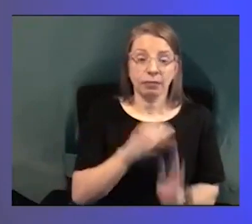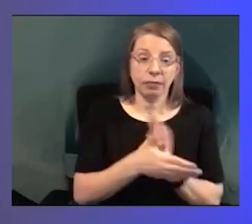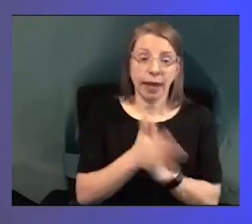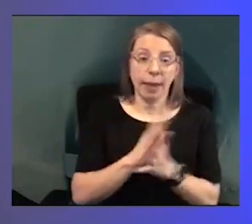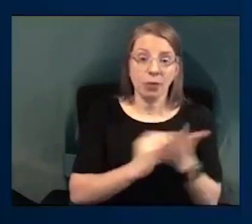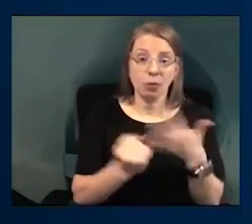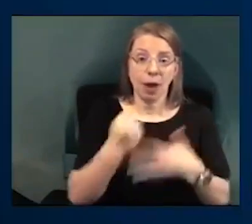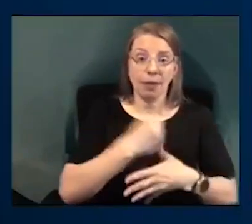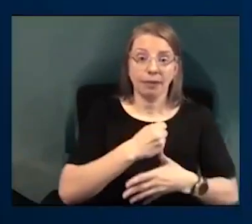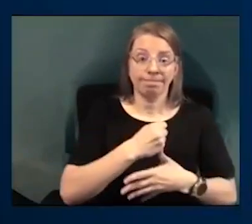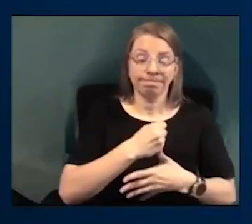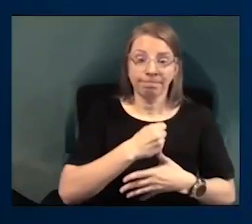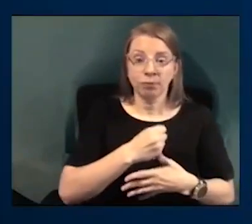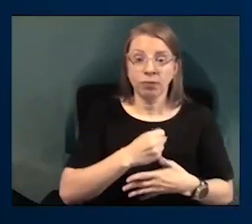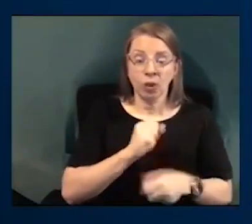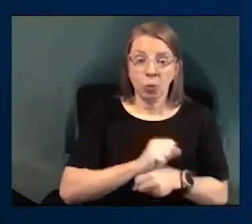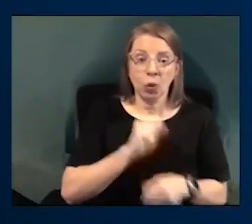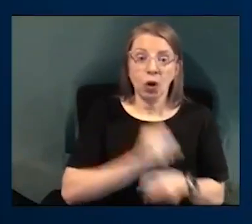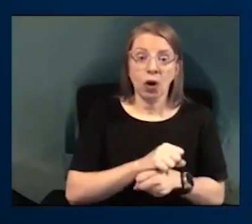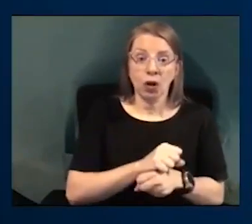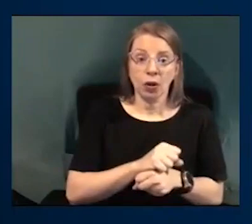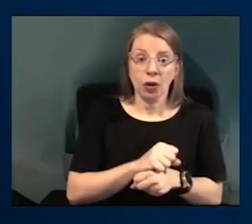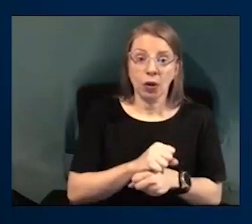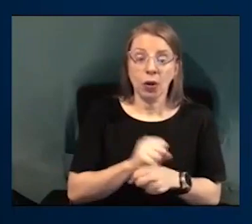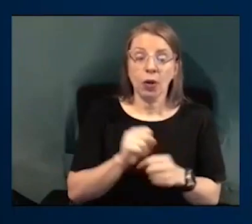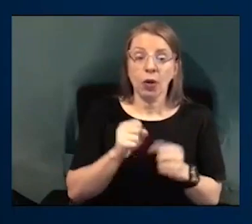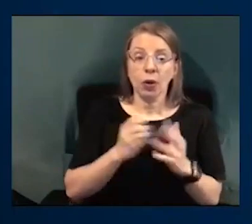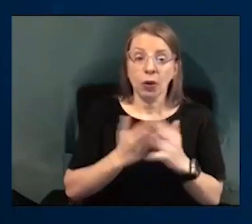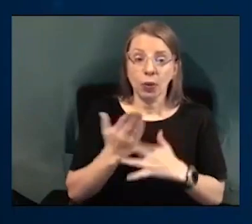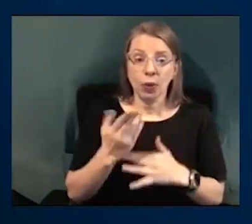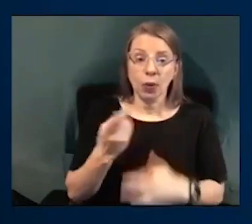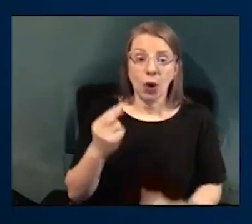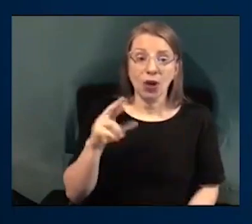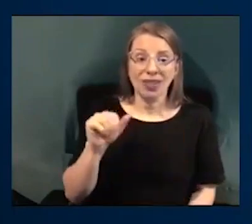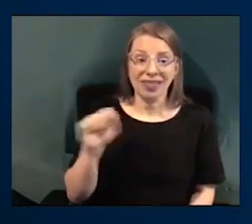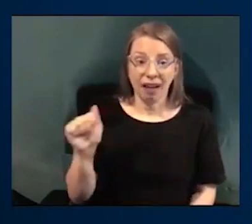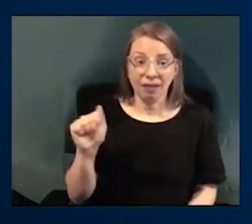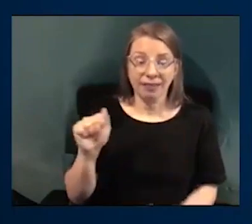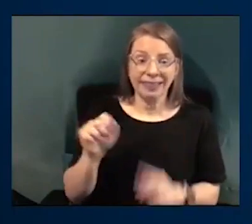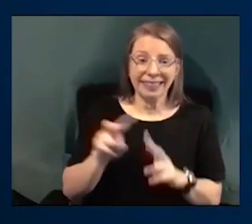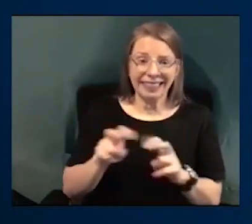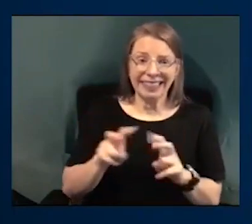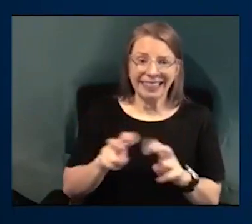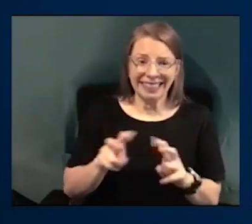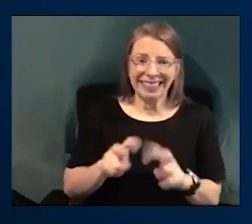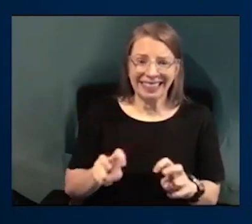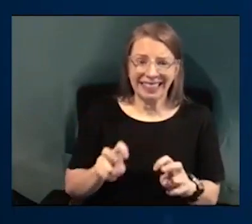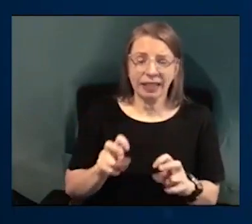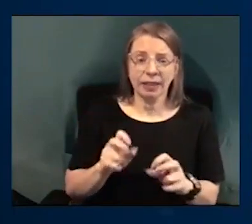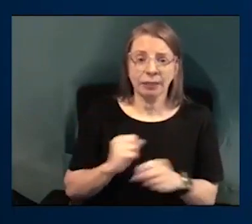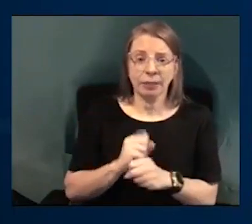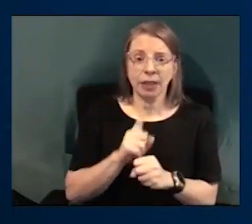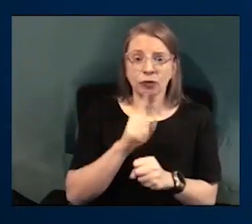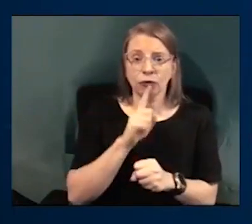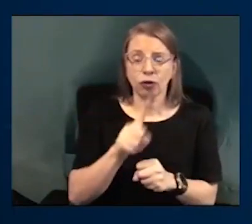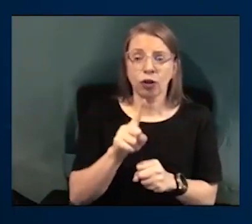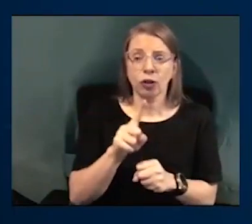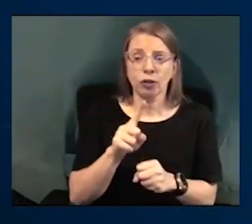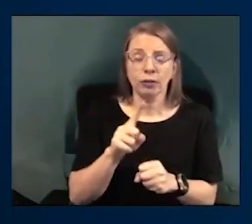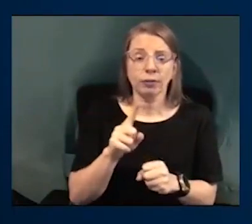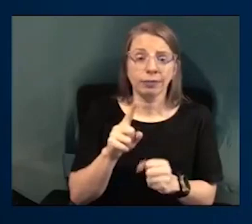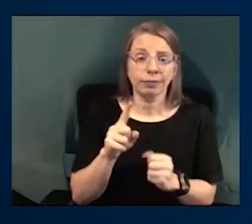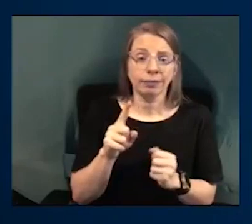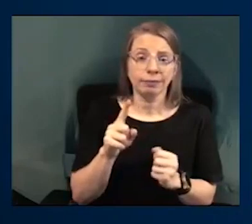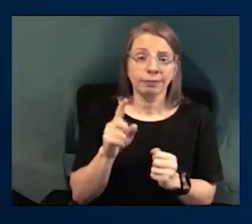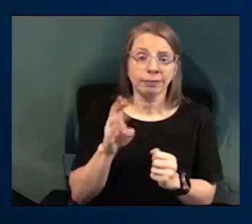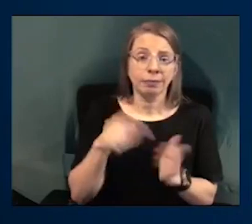through that with HRSA. To make sure that those bills can be appropriately and compliantly submitted, and that we